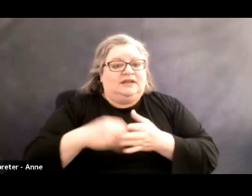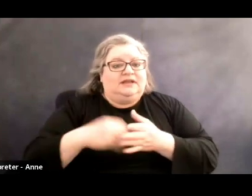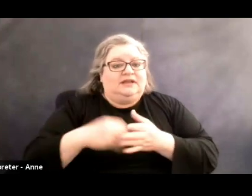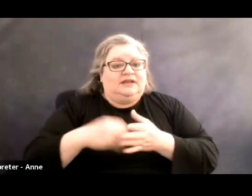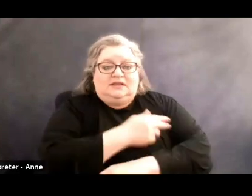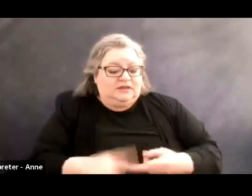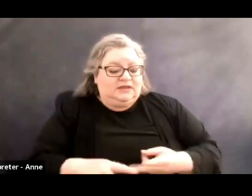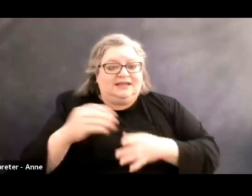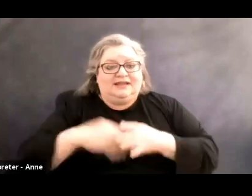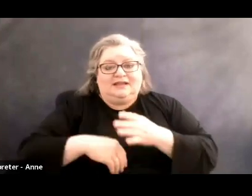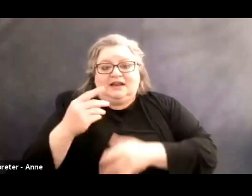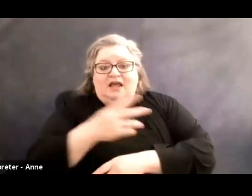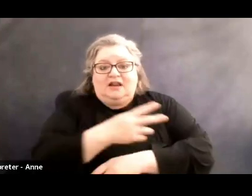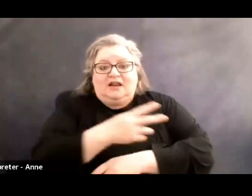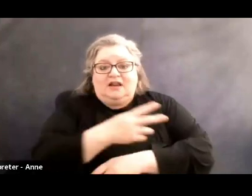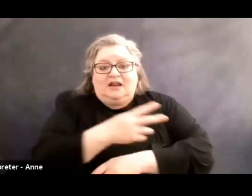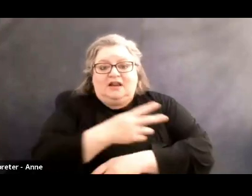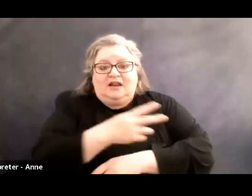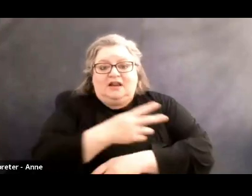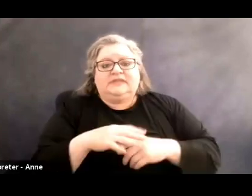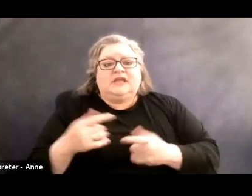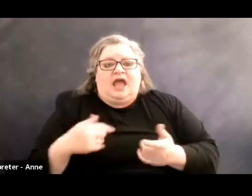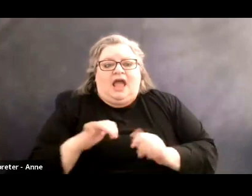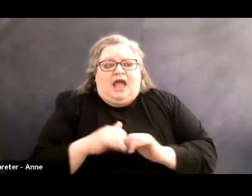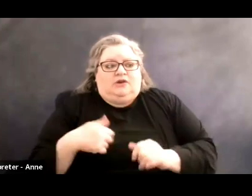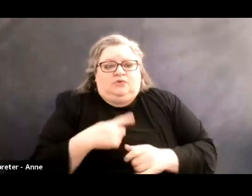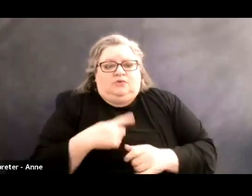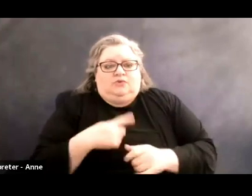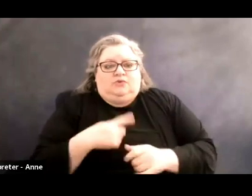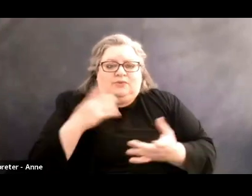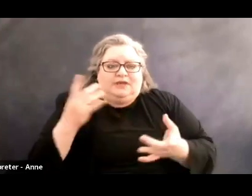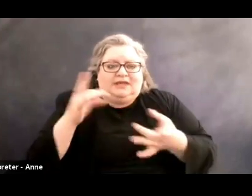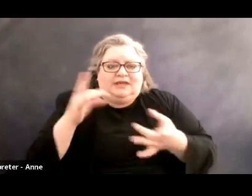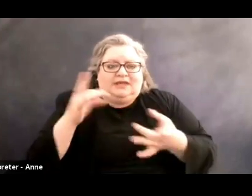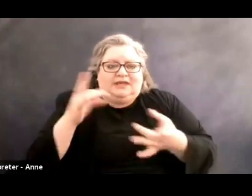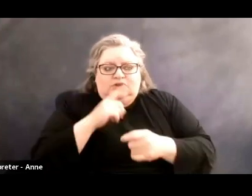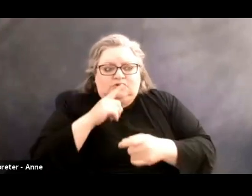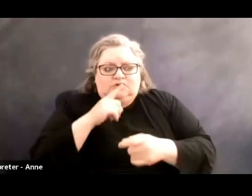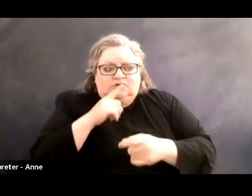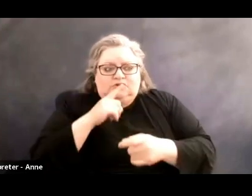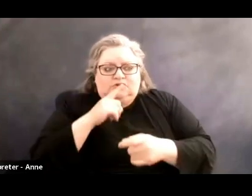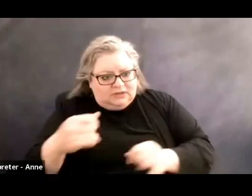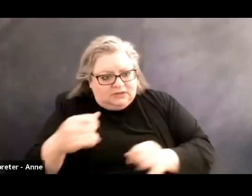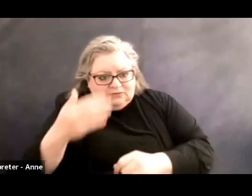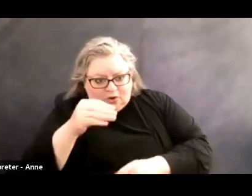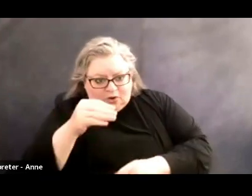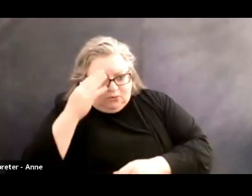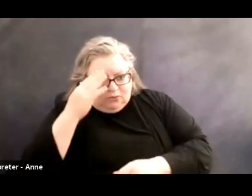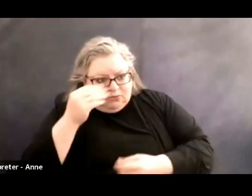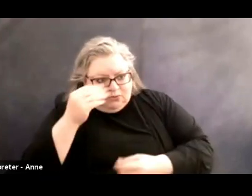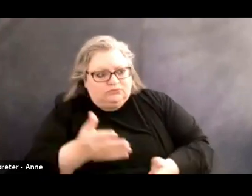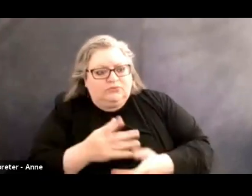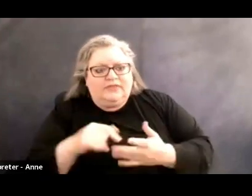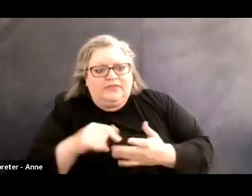and out of hospitalization. How do we make sure that we connect to let those individuals know that we have the ability to